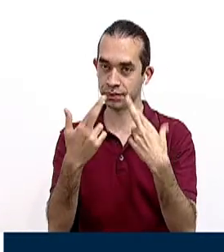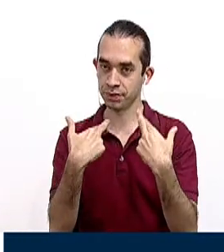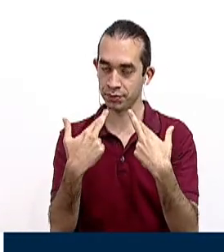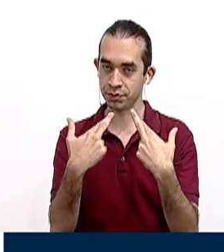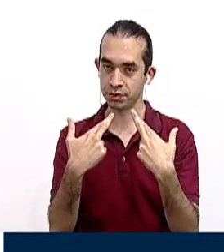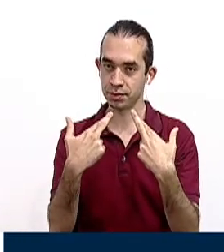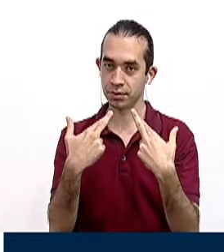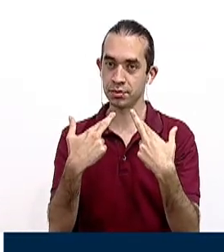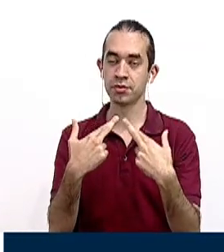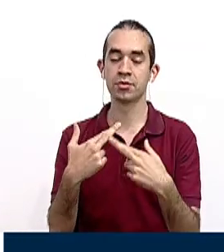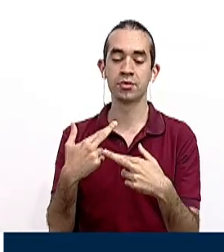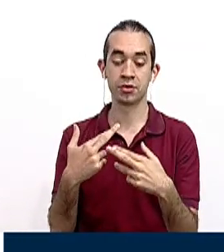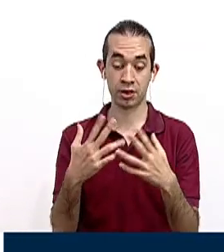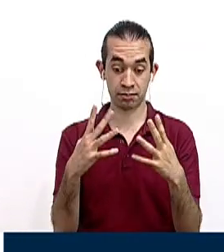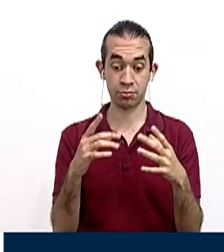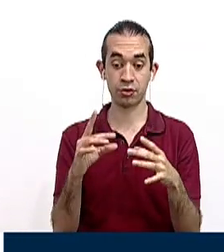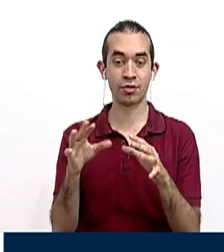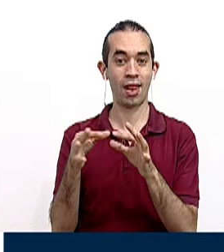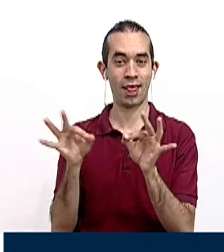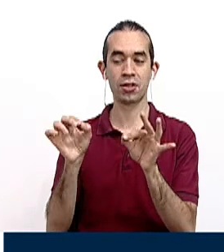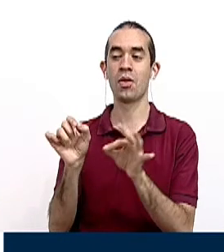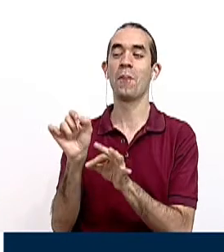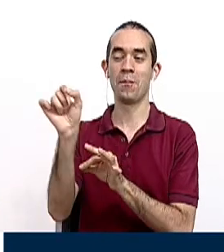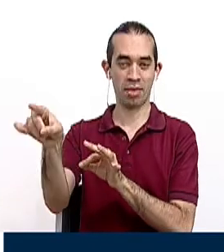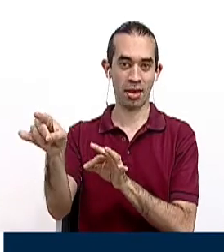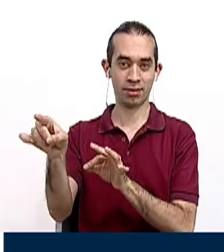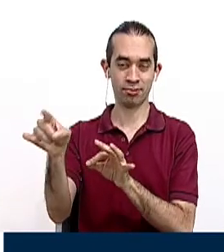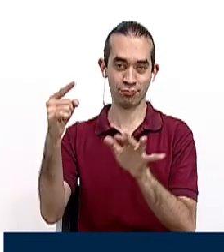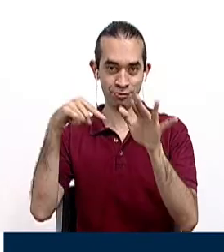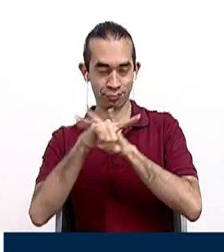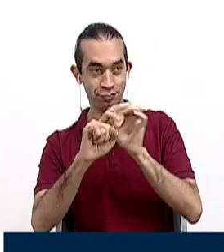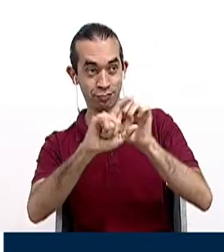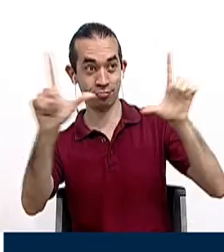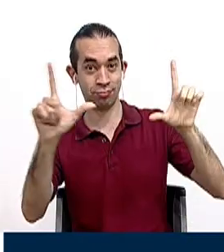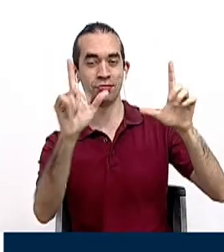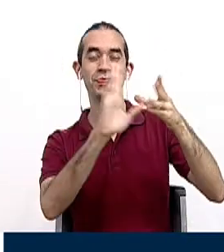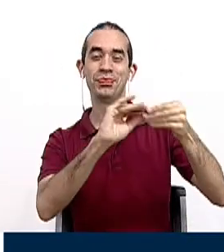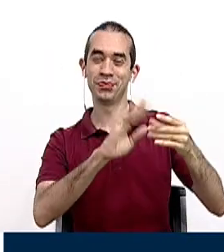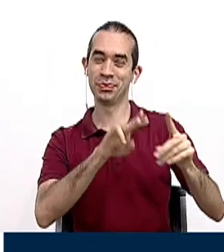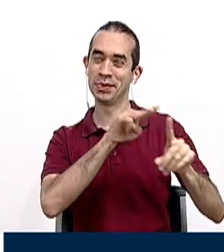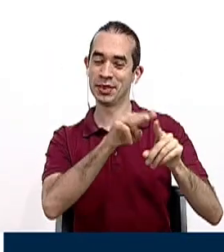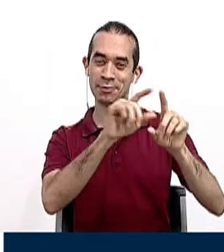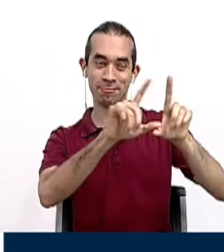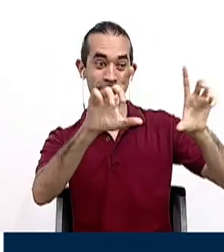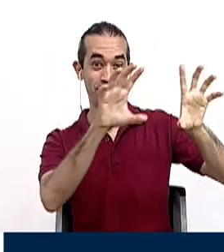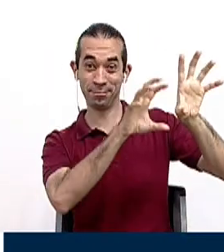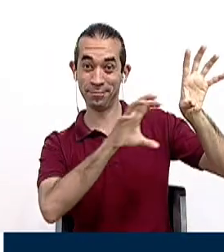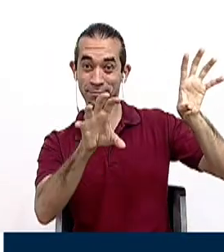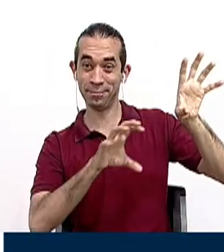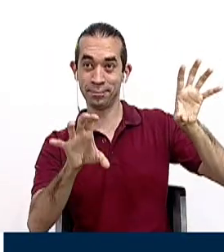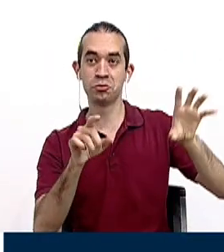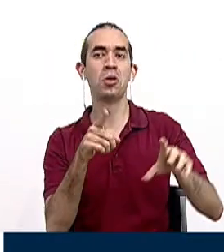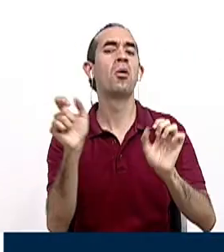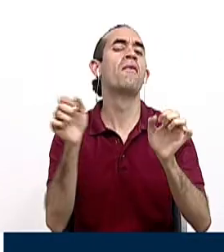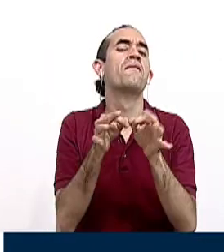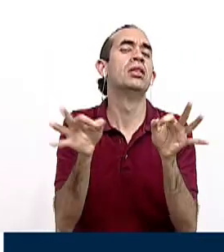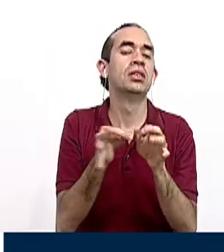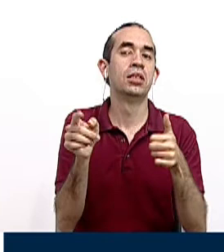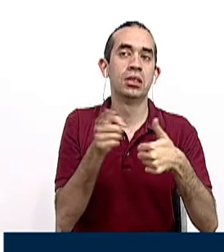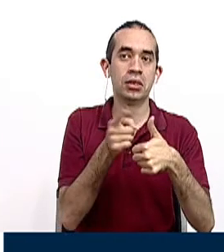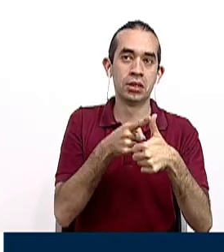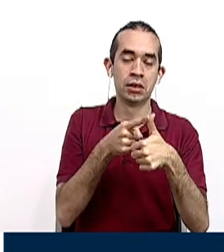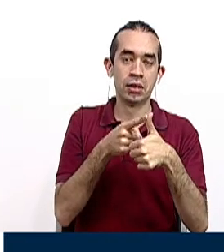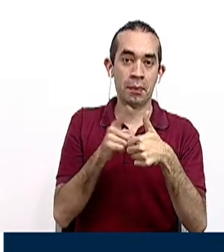I'm going to send her the link so she can see what you are telling her. And you can use these sentences. You can say, your